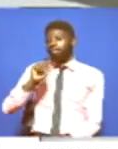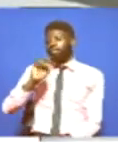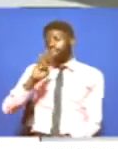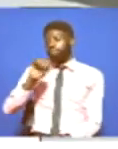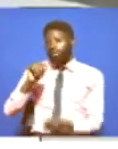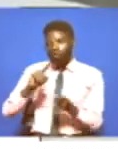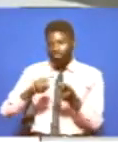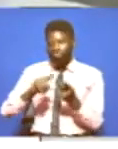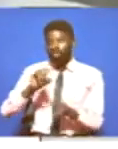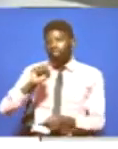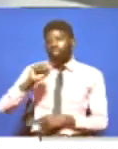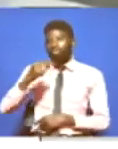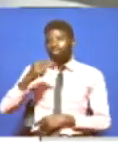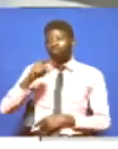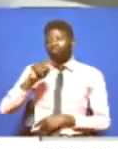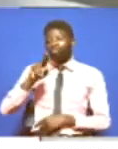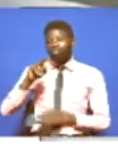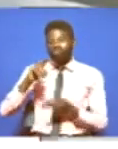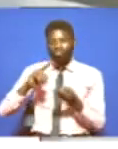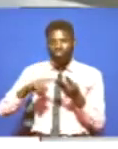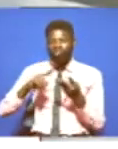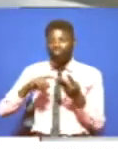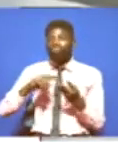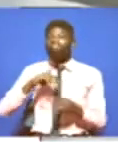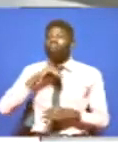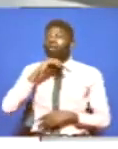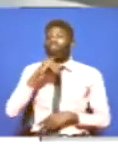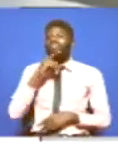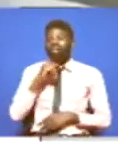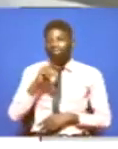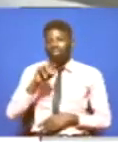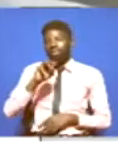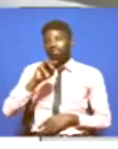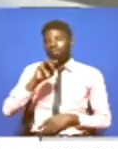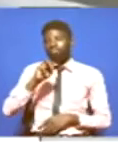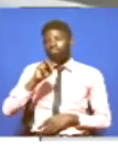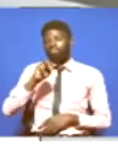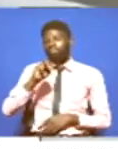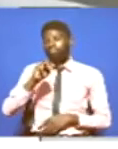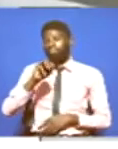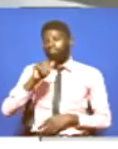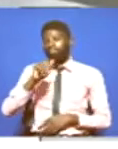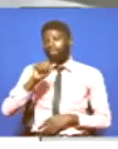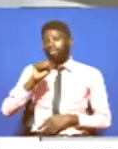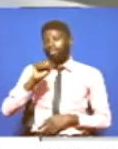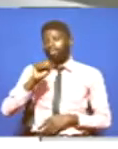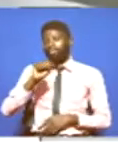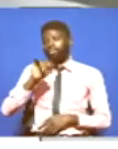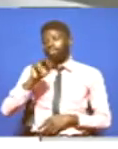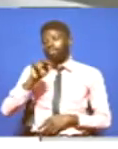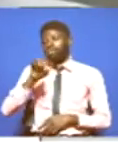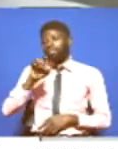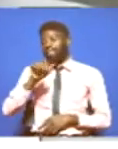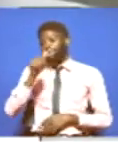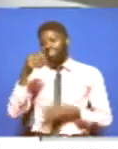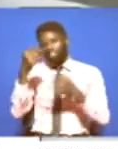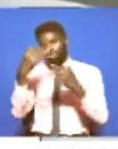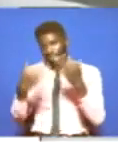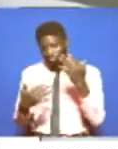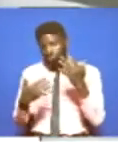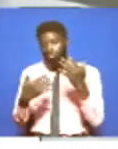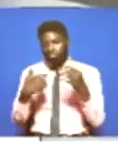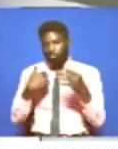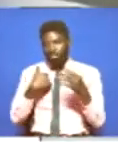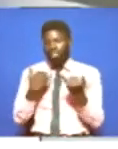Jaramogi Oginga Odinga, Masinde Muriro, and all the others. And because of them, I must say this. that